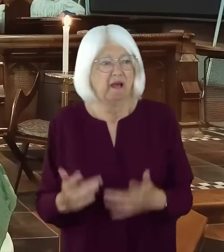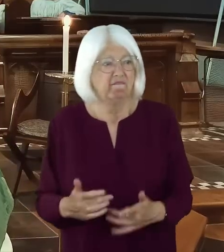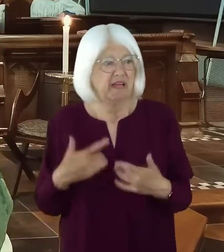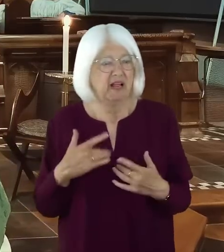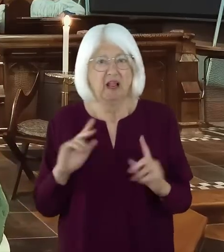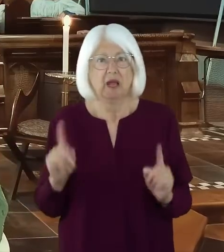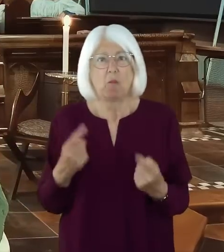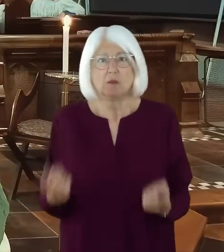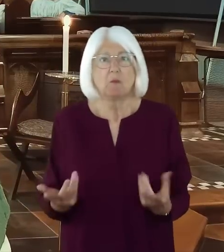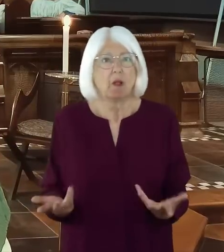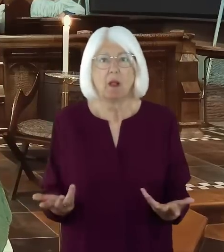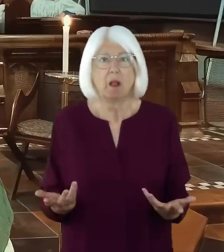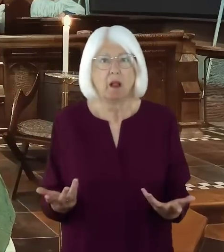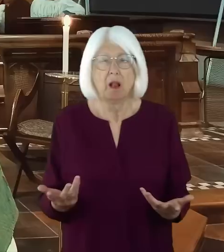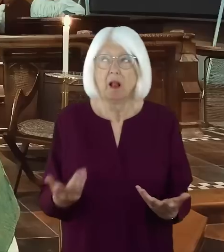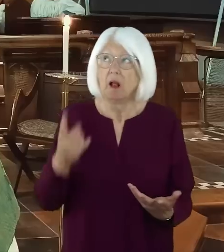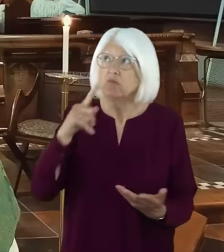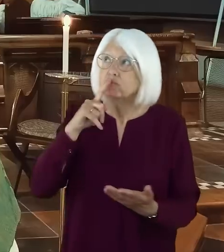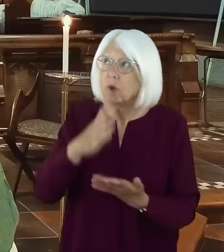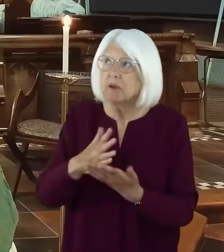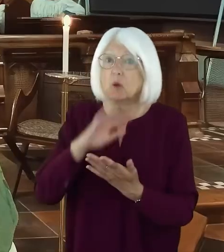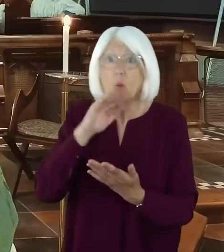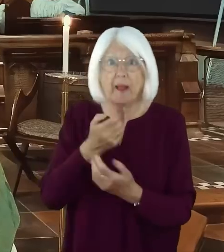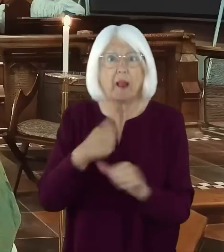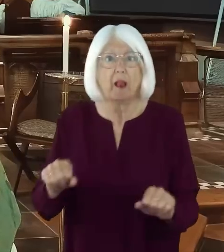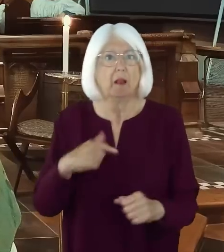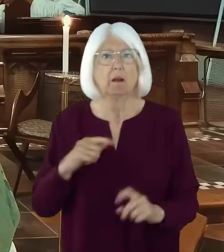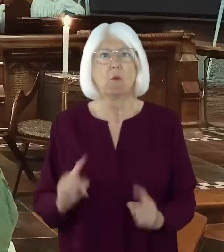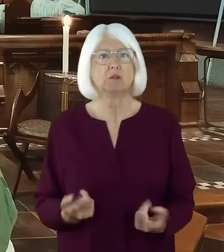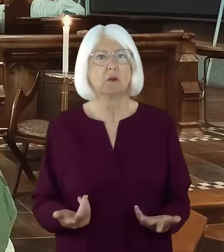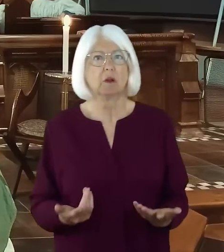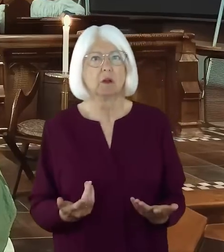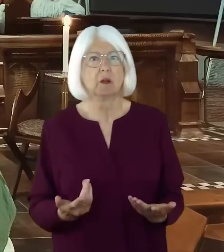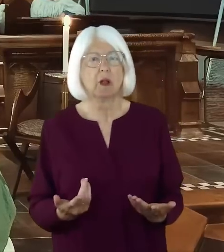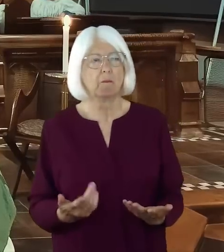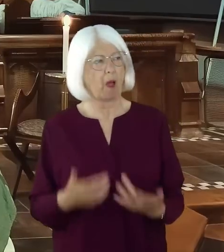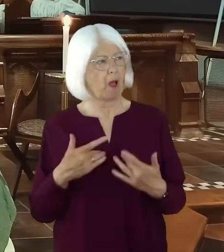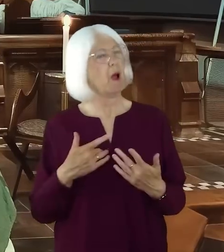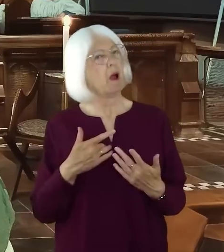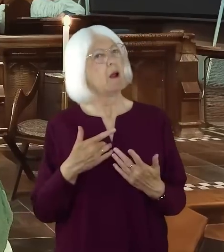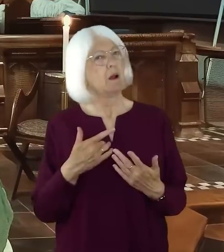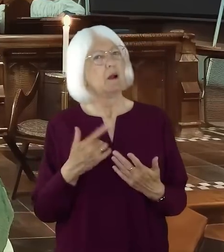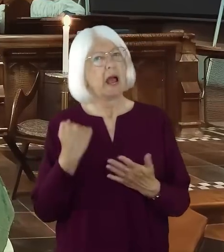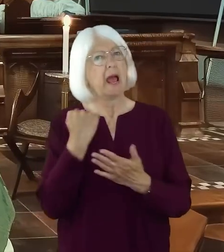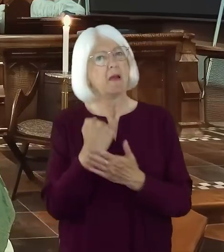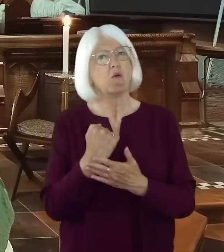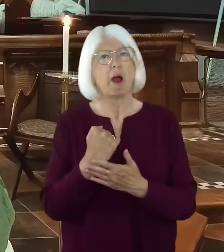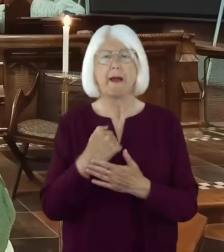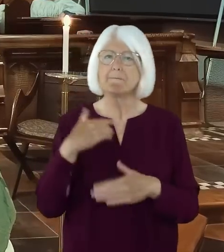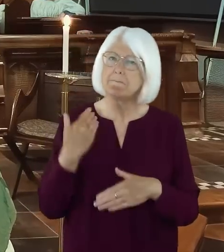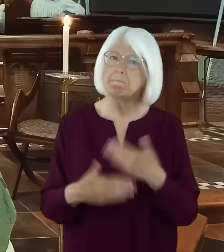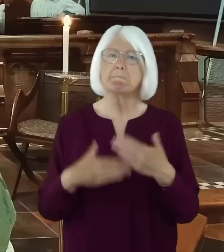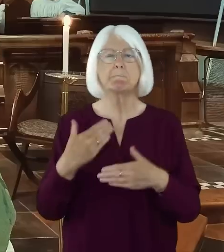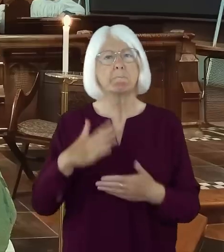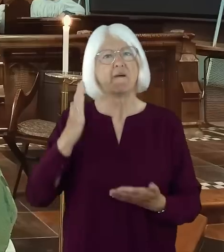which almost make it seem impossible that this promise will ever be fulfilled. But Abraham